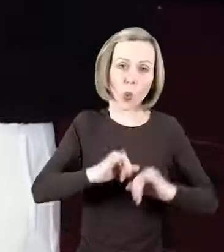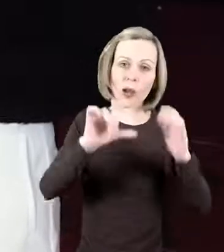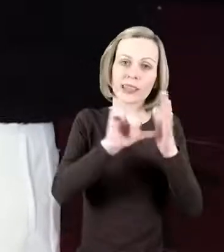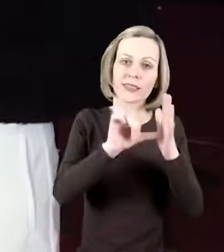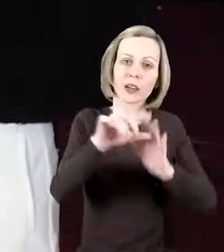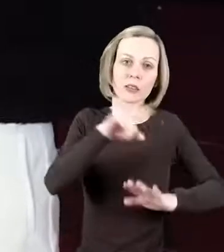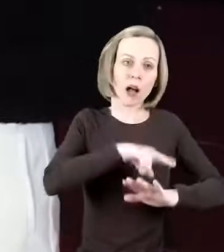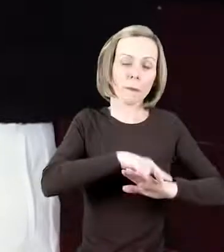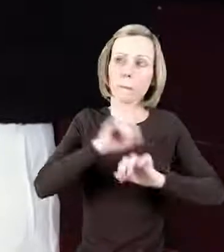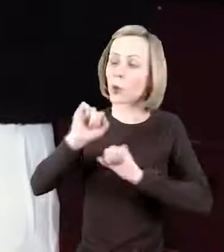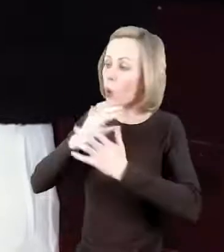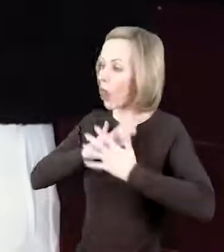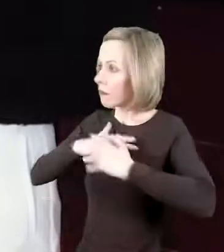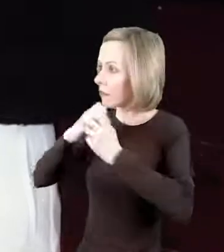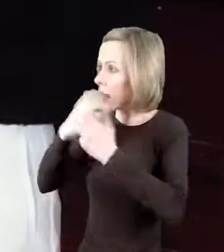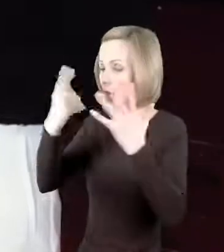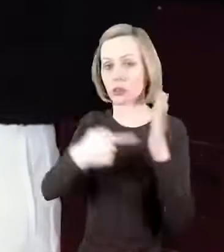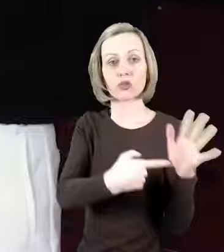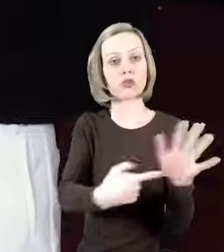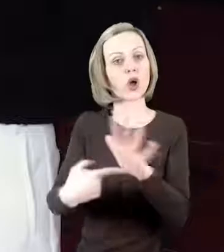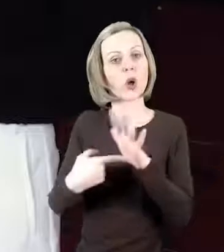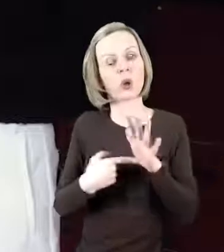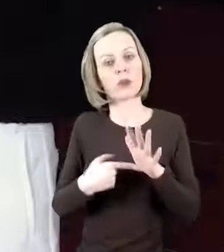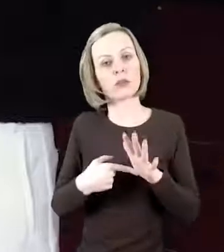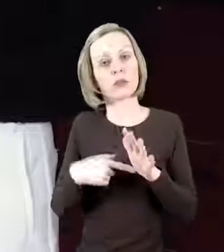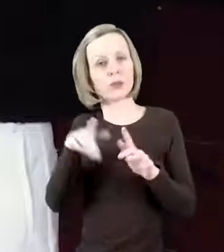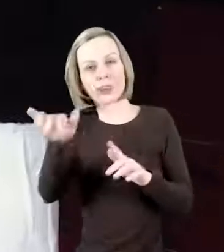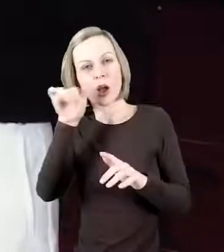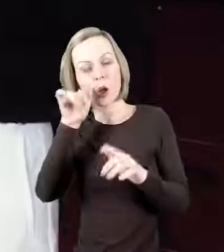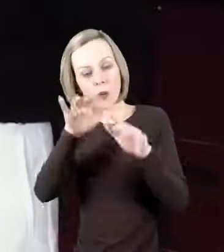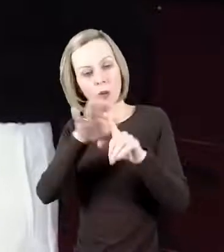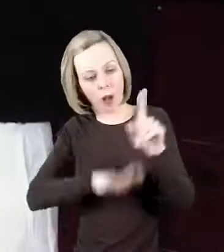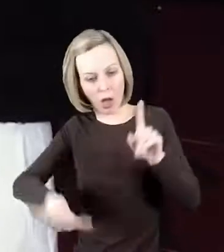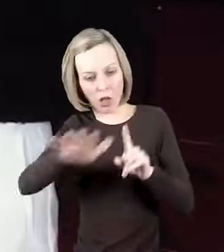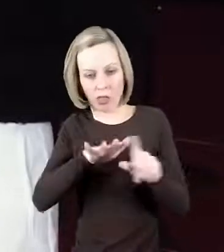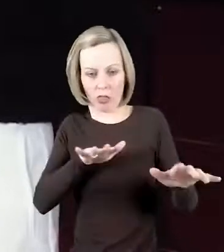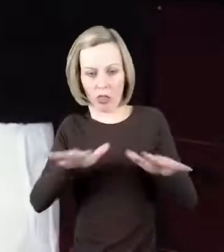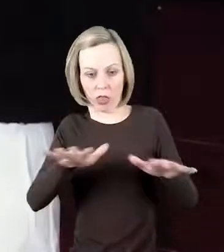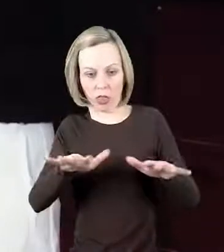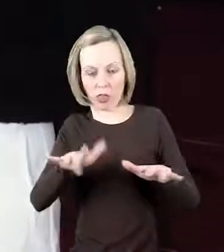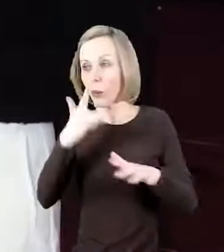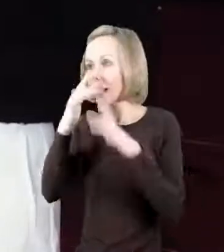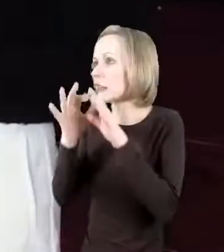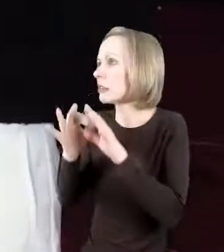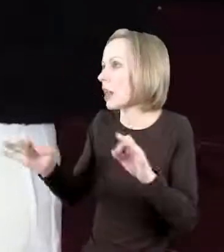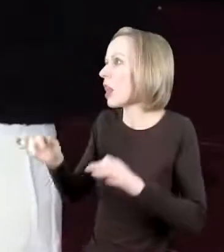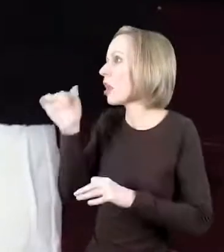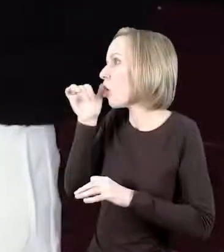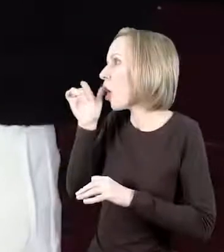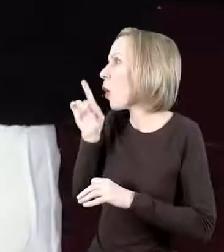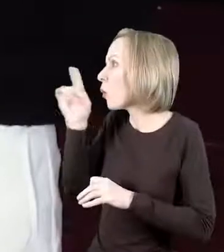challenging places. We thank you, God, that even when the earth is trembling, we can be still and know you are